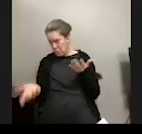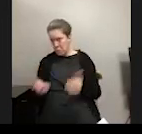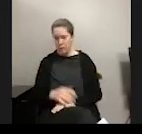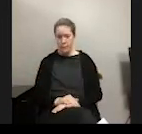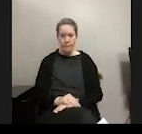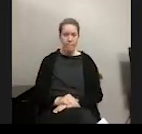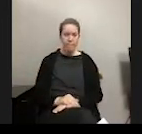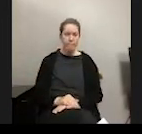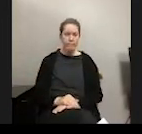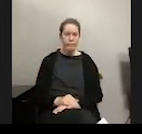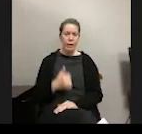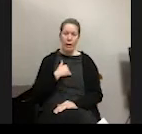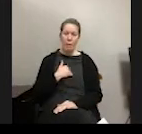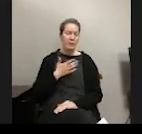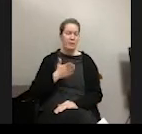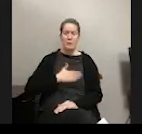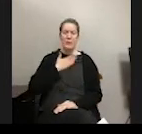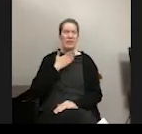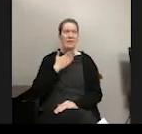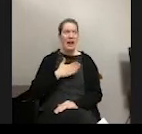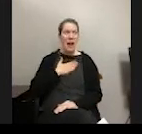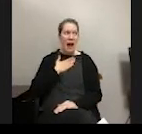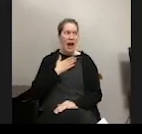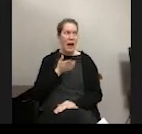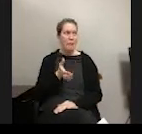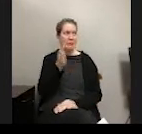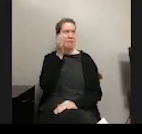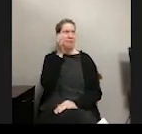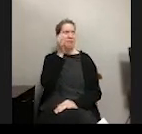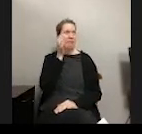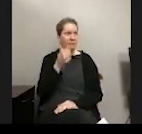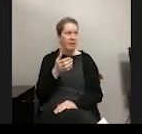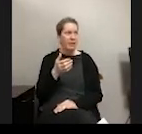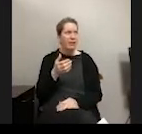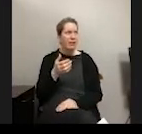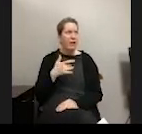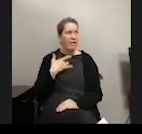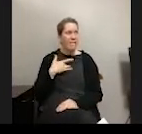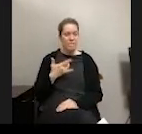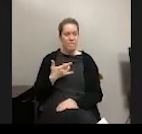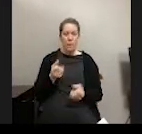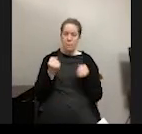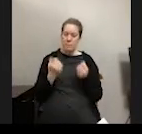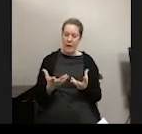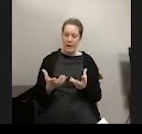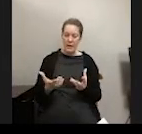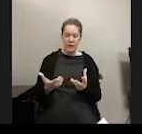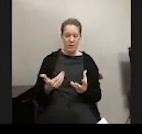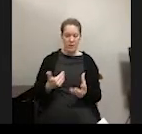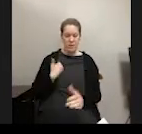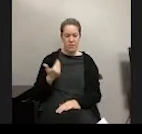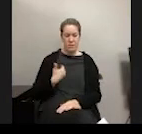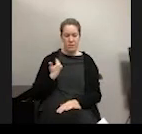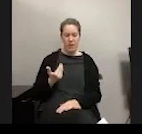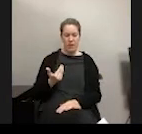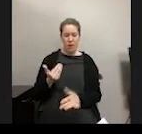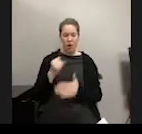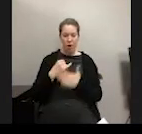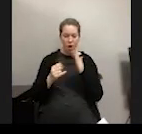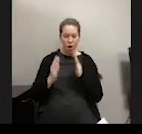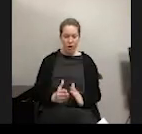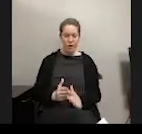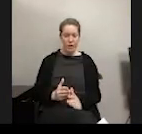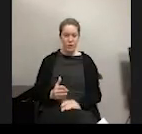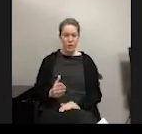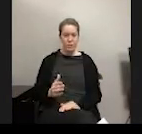I'm just so pleased to hear that because I feel like so many young artists feel like they just hear no all the time. That's too big. That's too expensive. No, no, no. So I'm